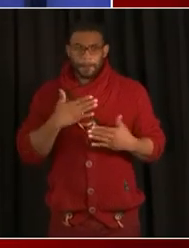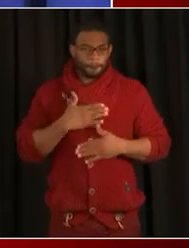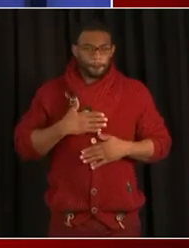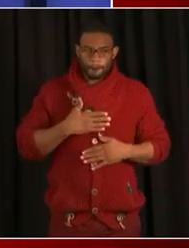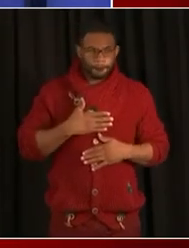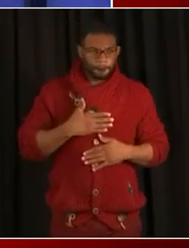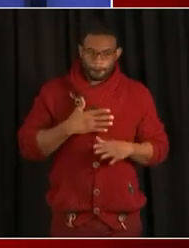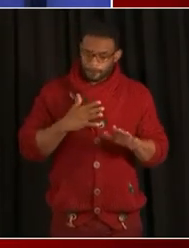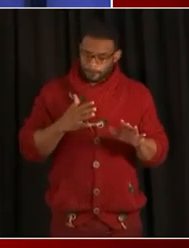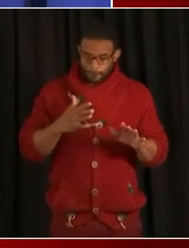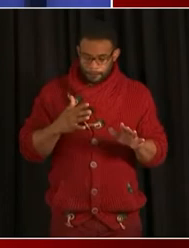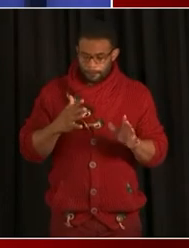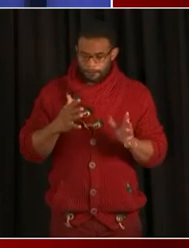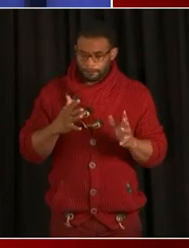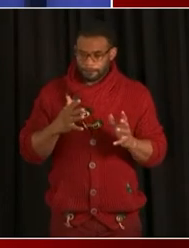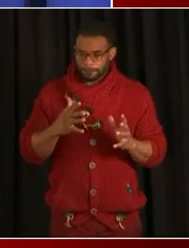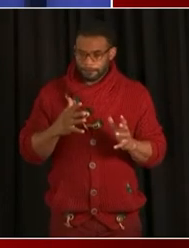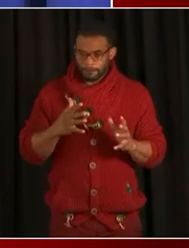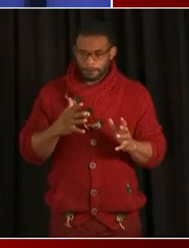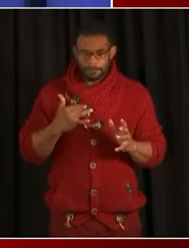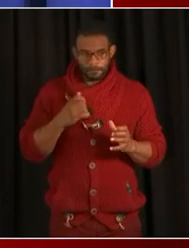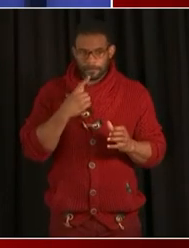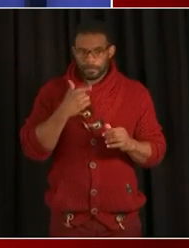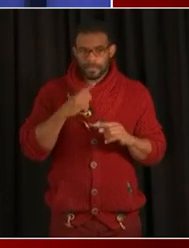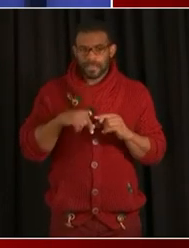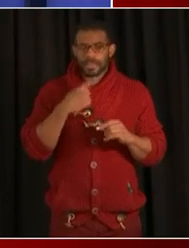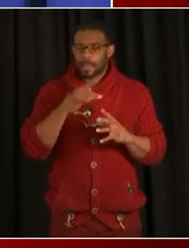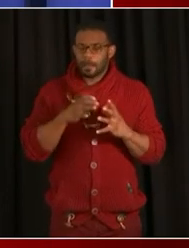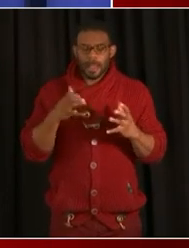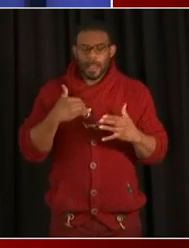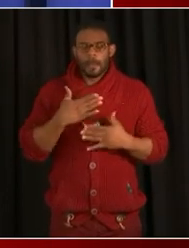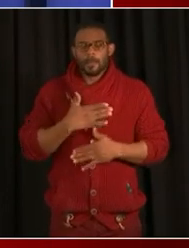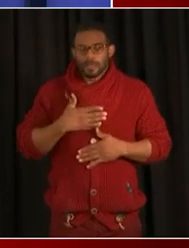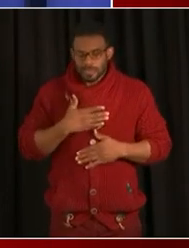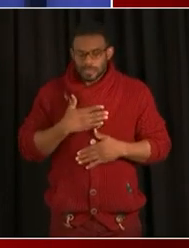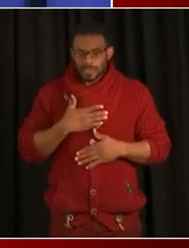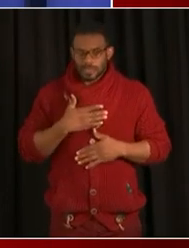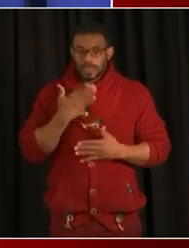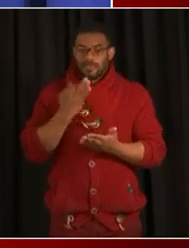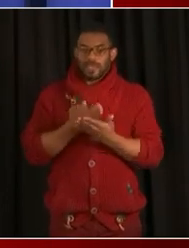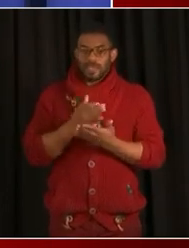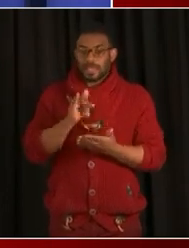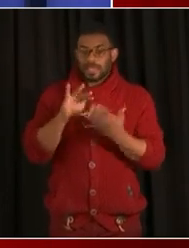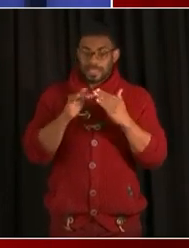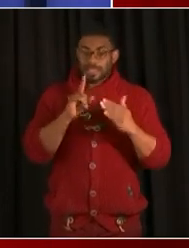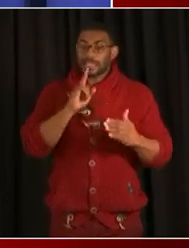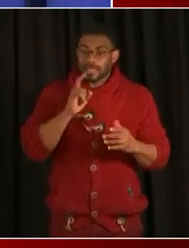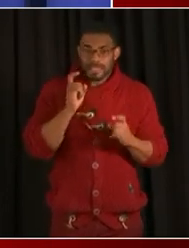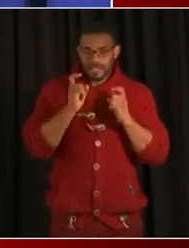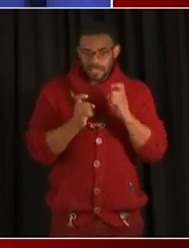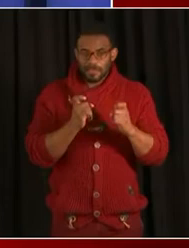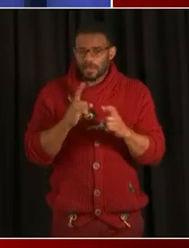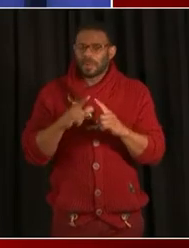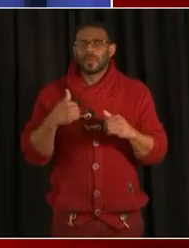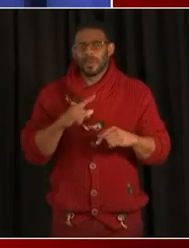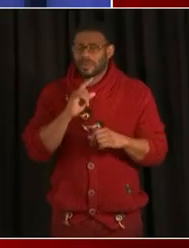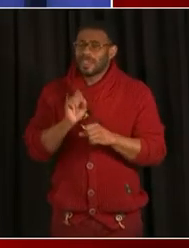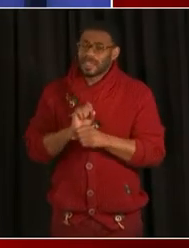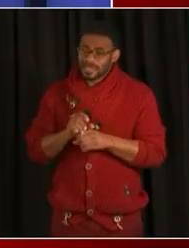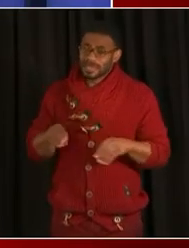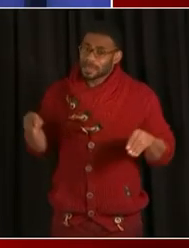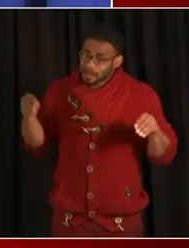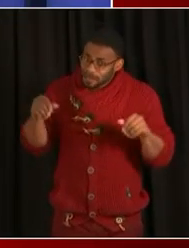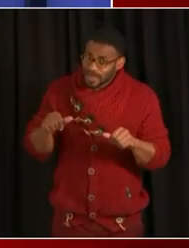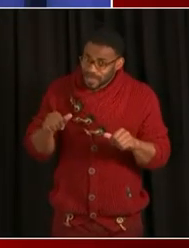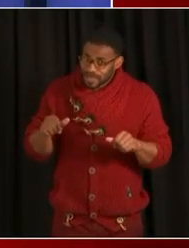We appreciate, and I'm going to tell you, I can't tell you how much I appreciate the fact that the city is giving it. But we've